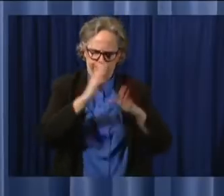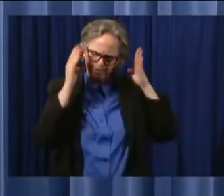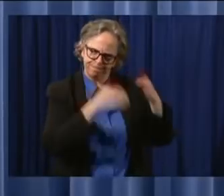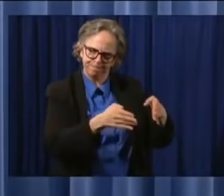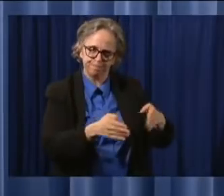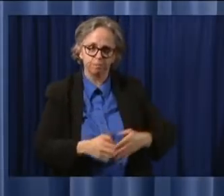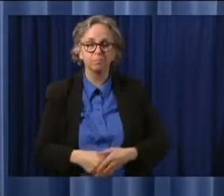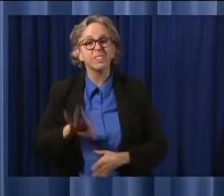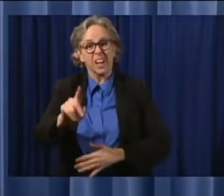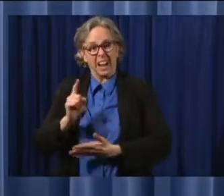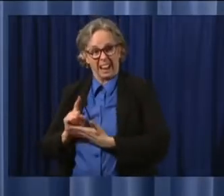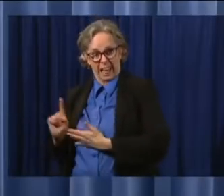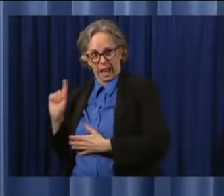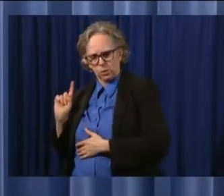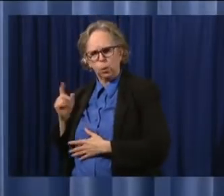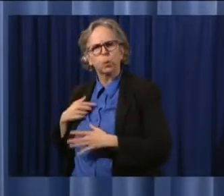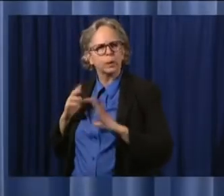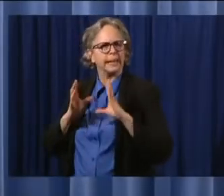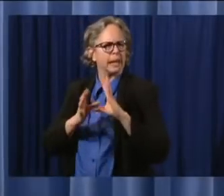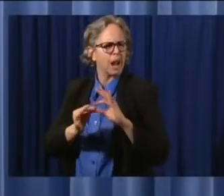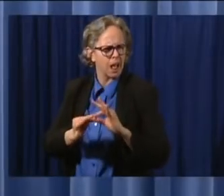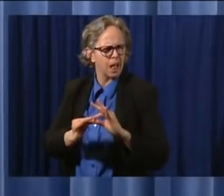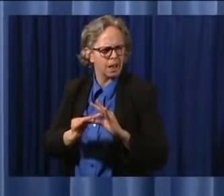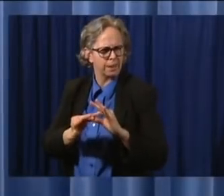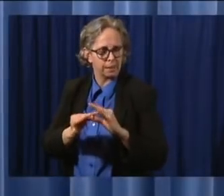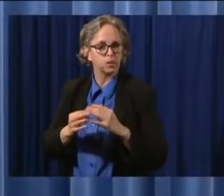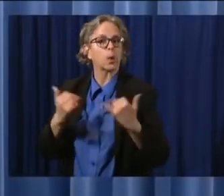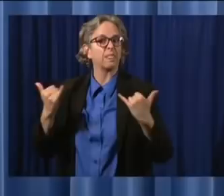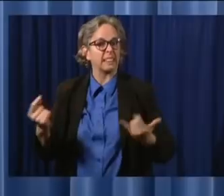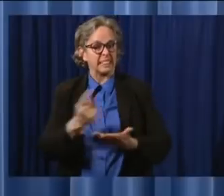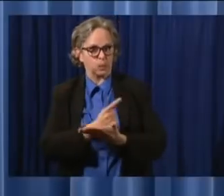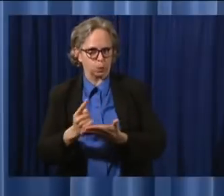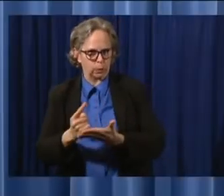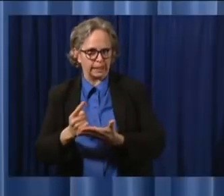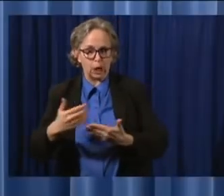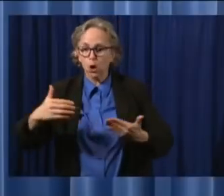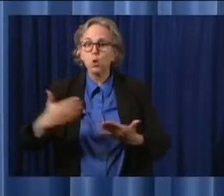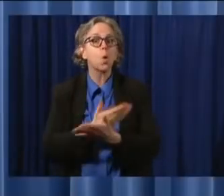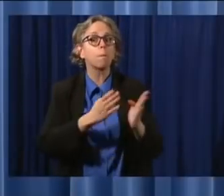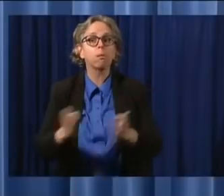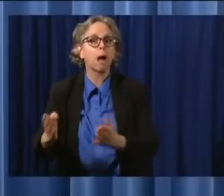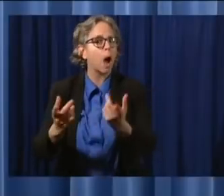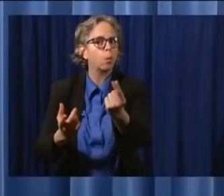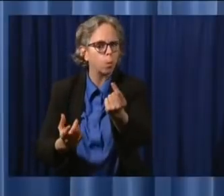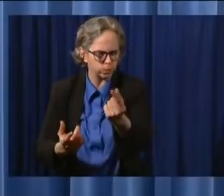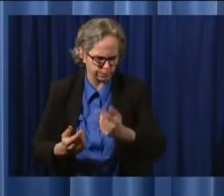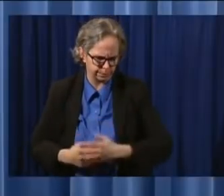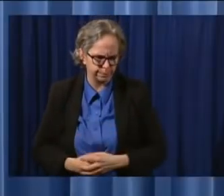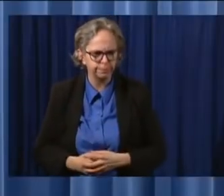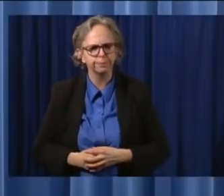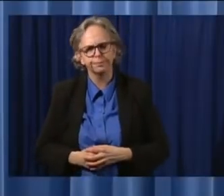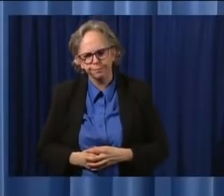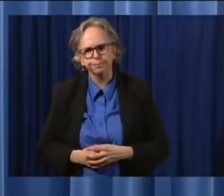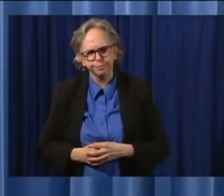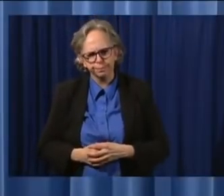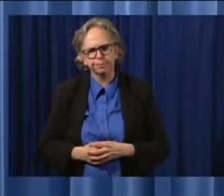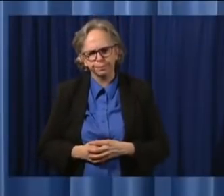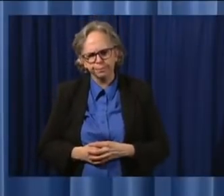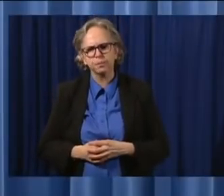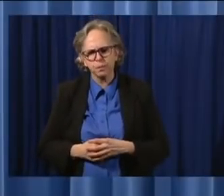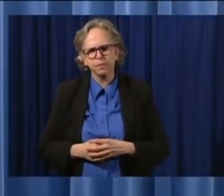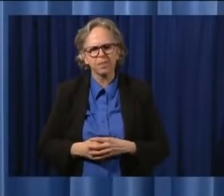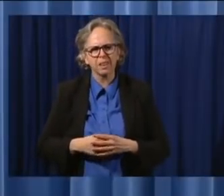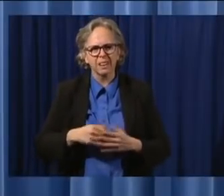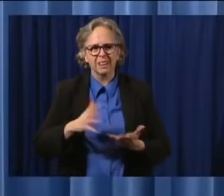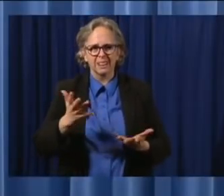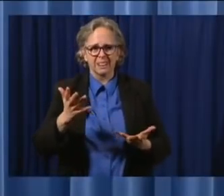starting this week a new plan and a new effort, and it involves, I'm very proud to say,